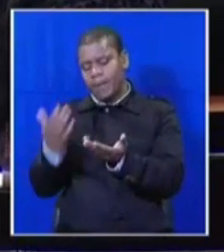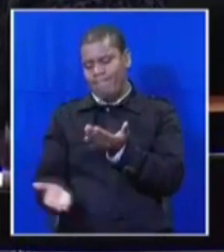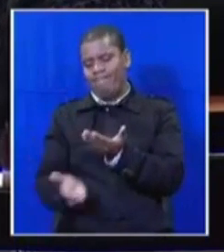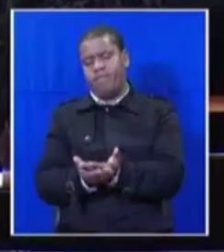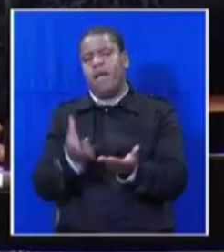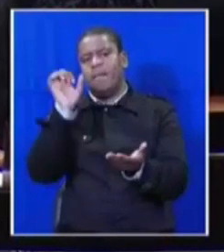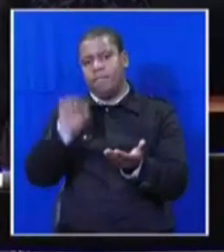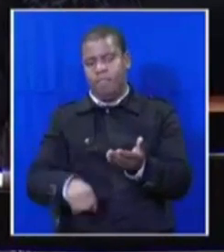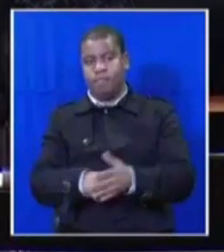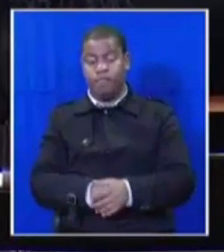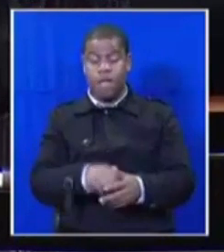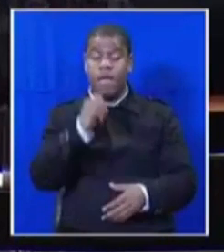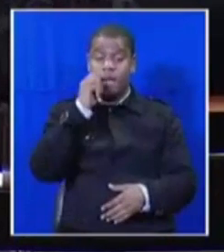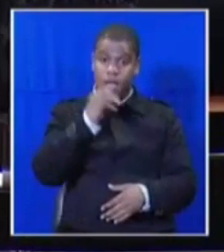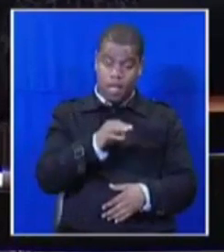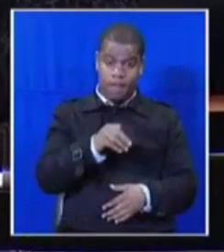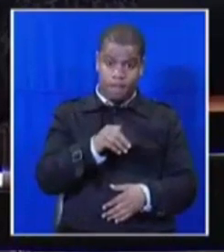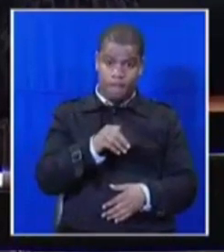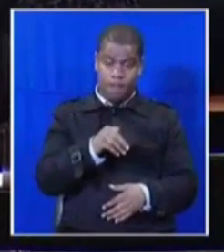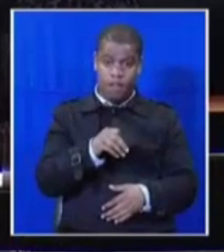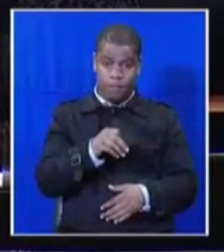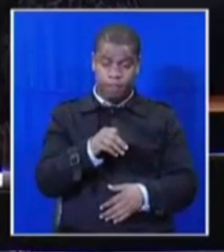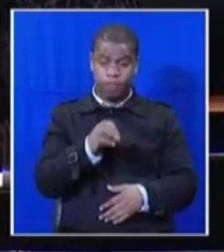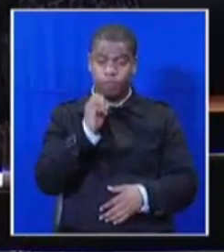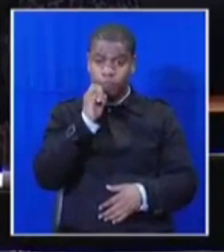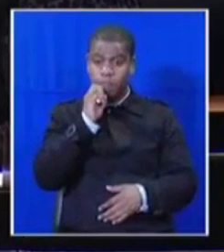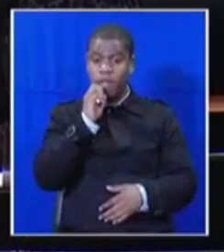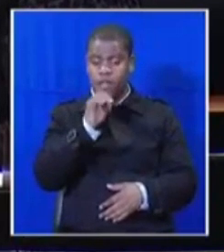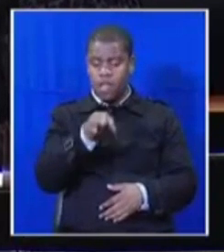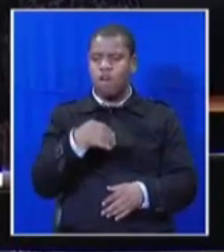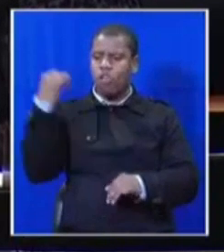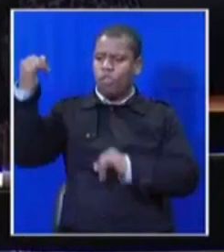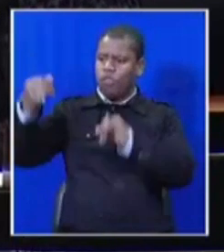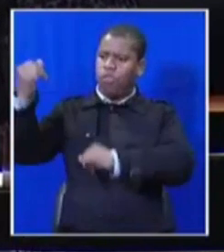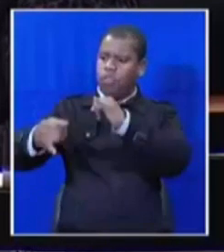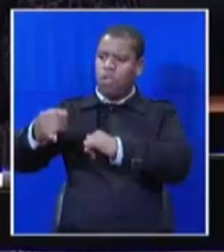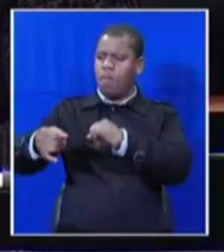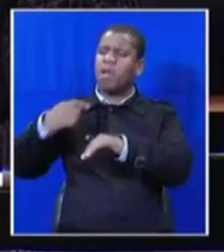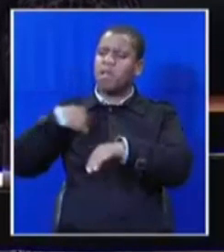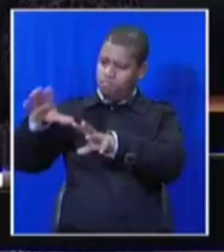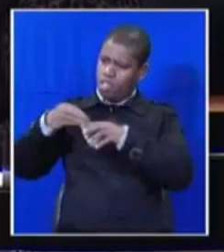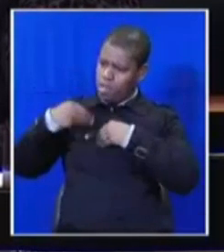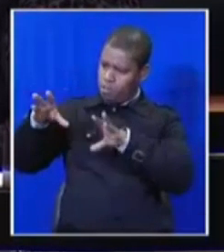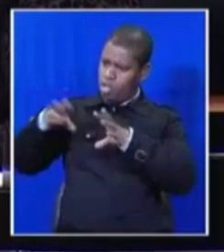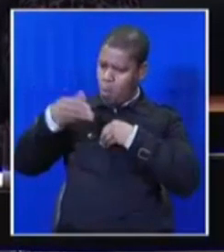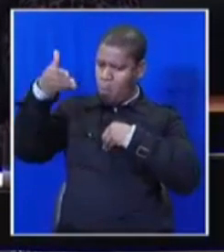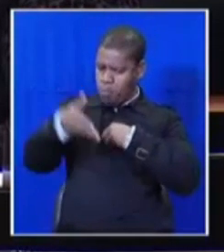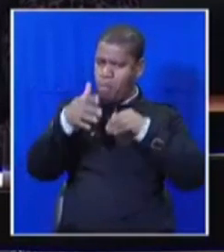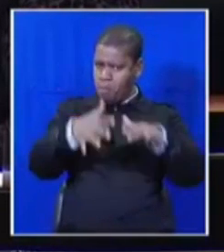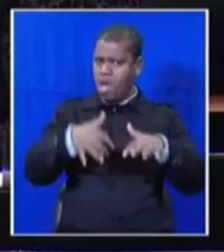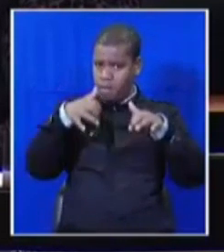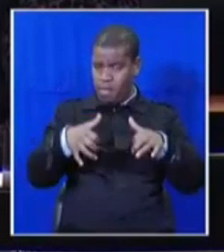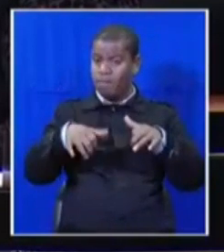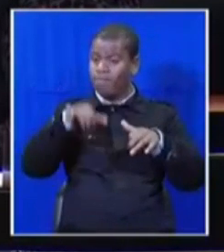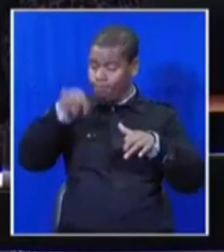If accusations were to be generally allowed in debate in this House, they would not